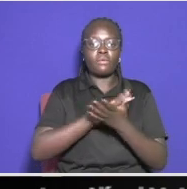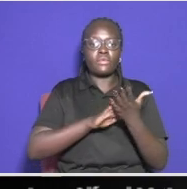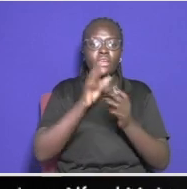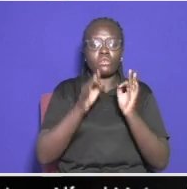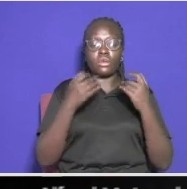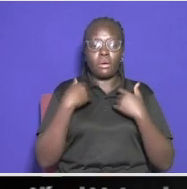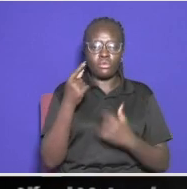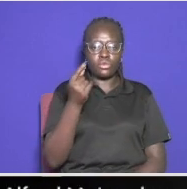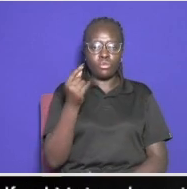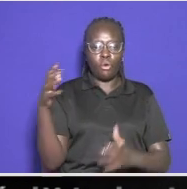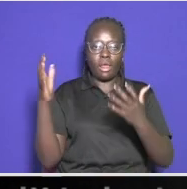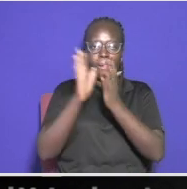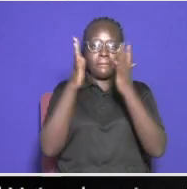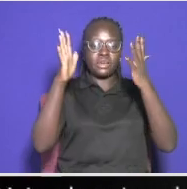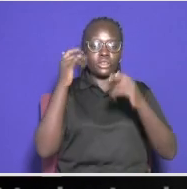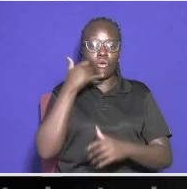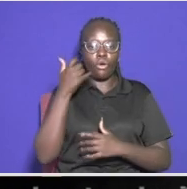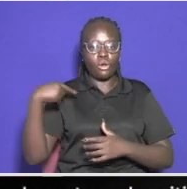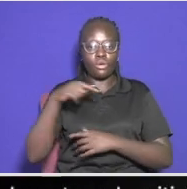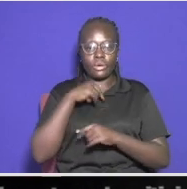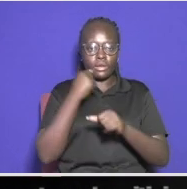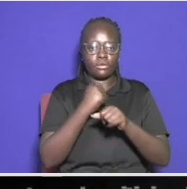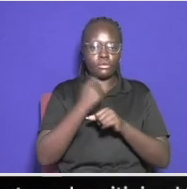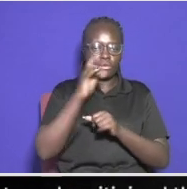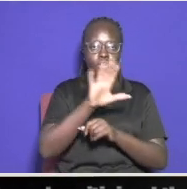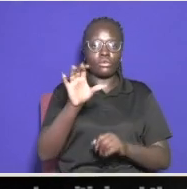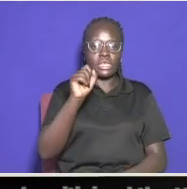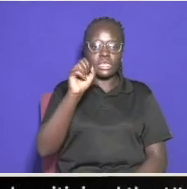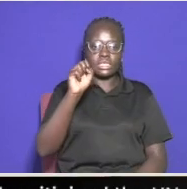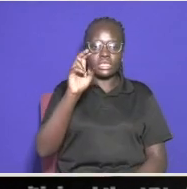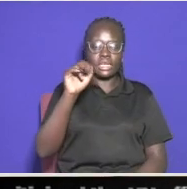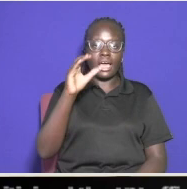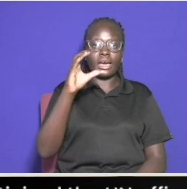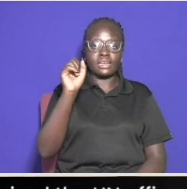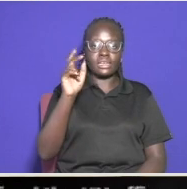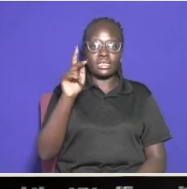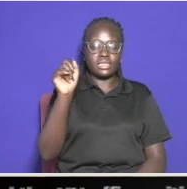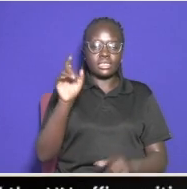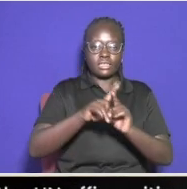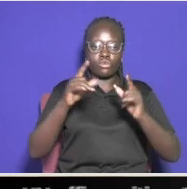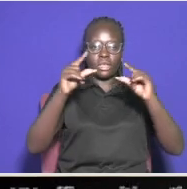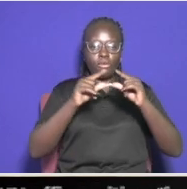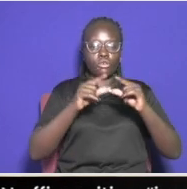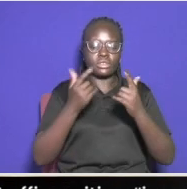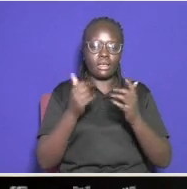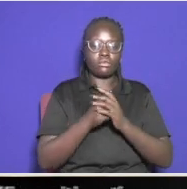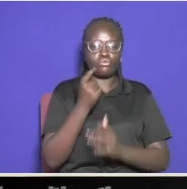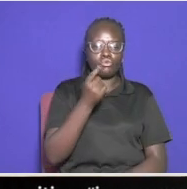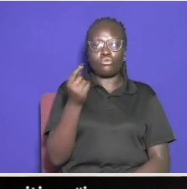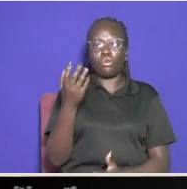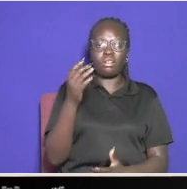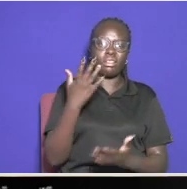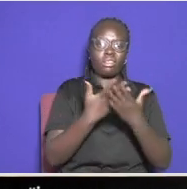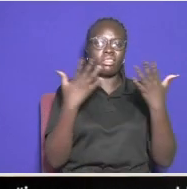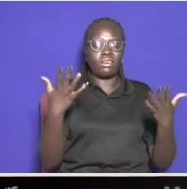have some small parties, you can call us to do for you snacks, like samosas, sweets, those small snacks that